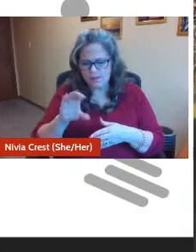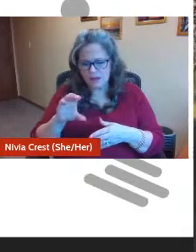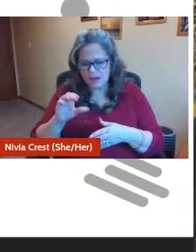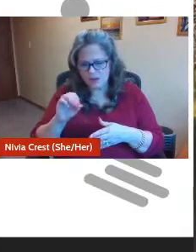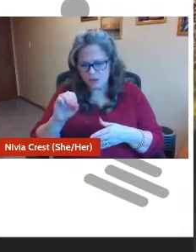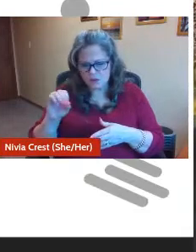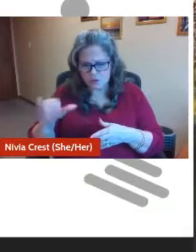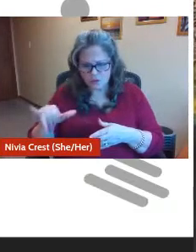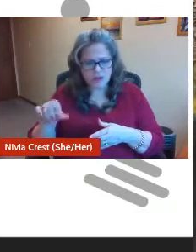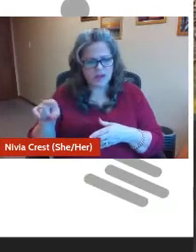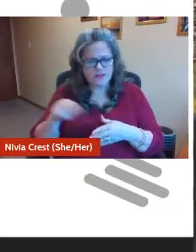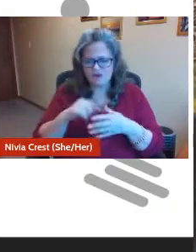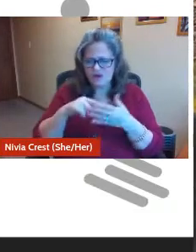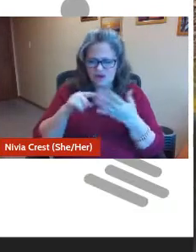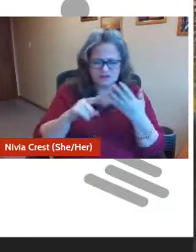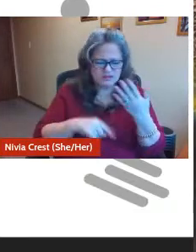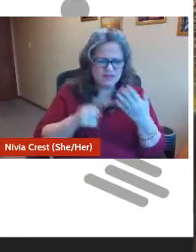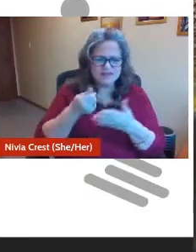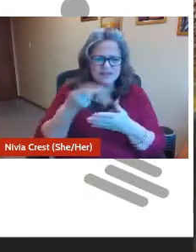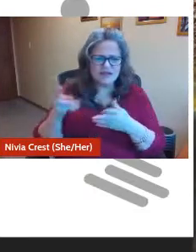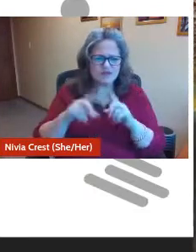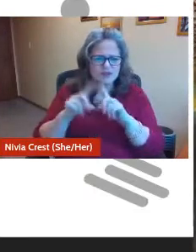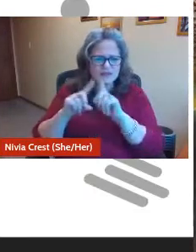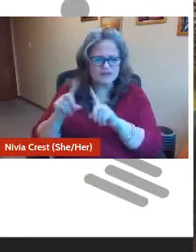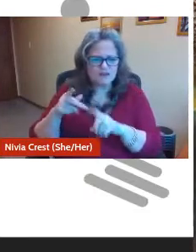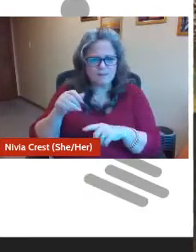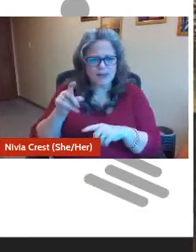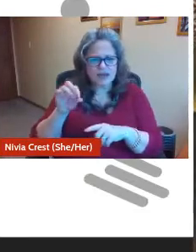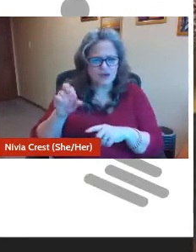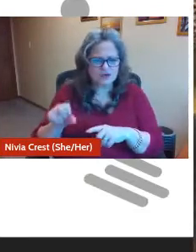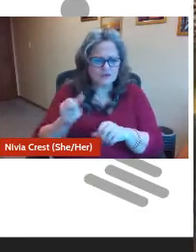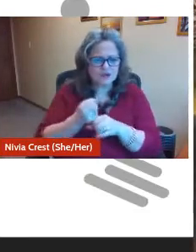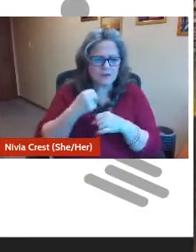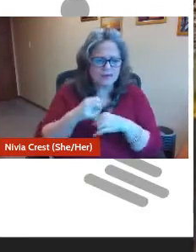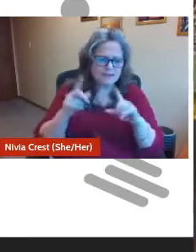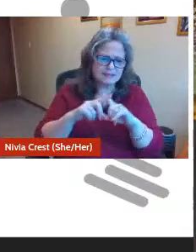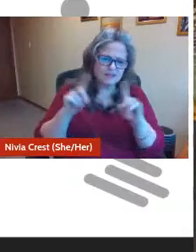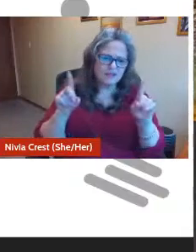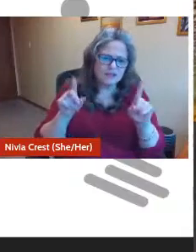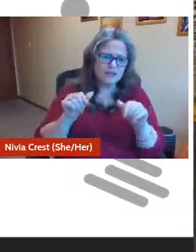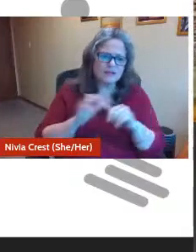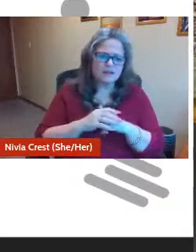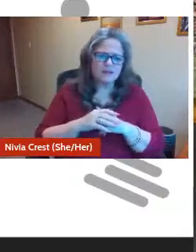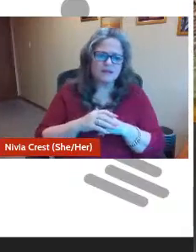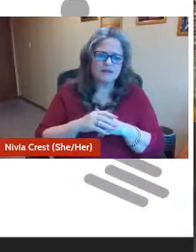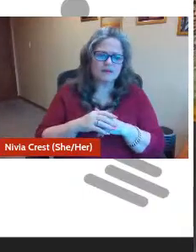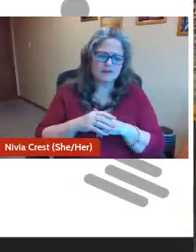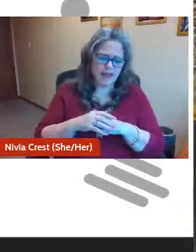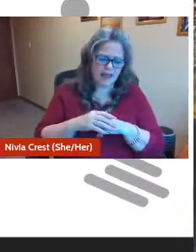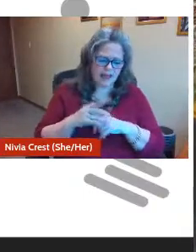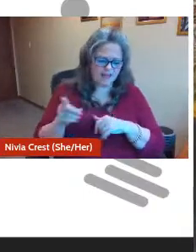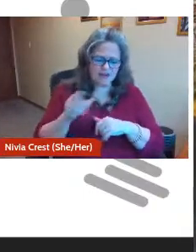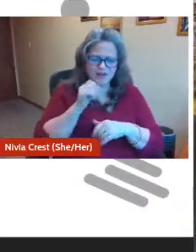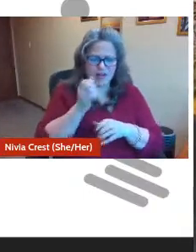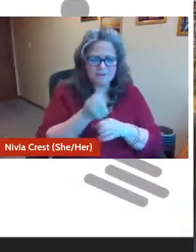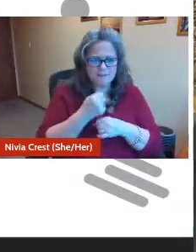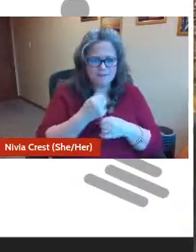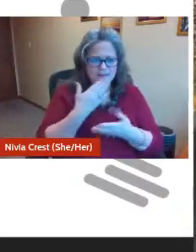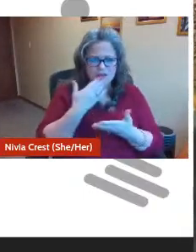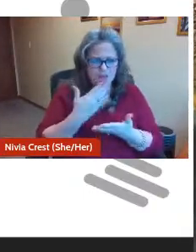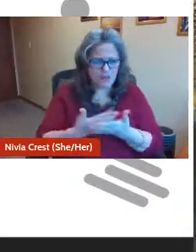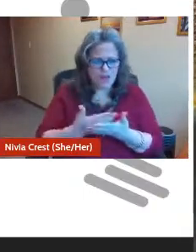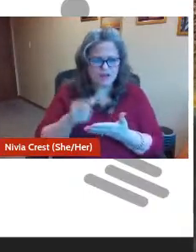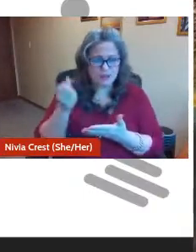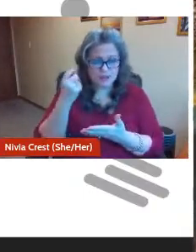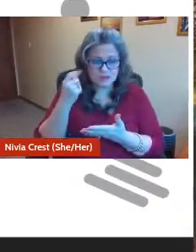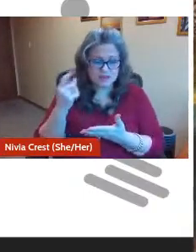them patterns are made different, and they're not made that well sometimes to understand what it is.